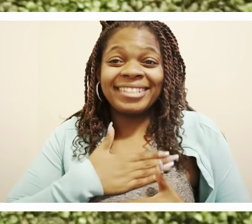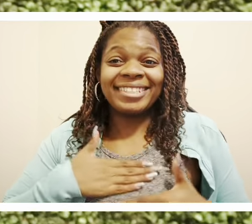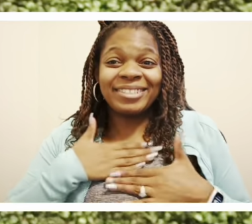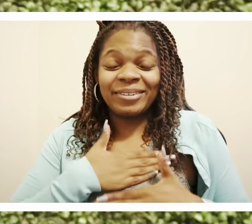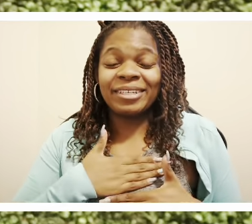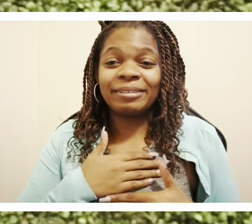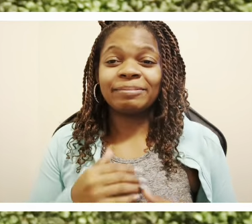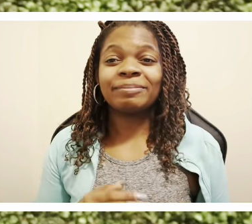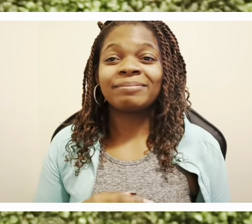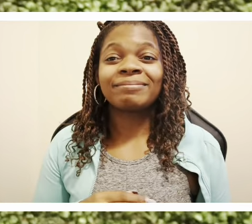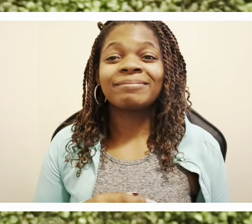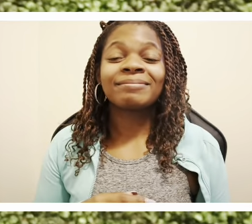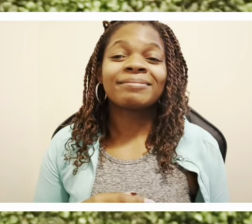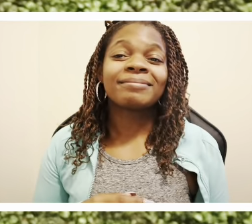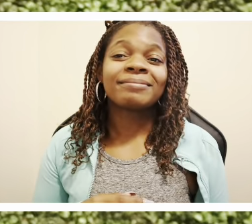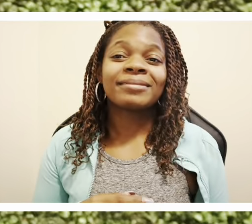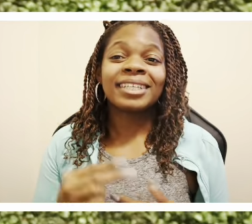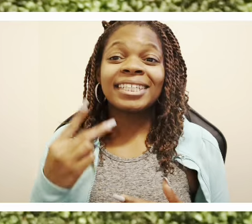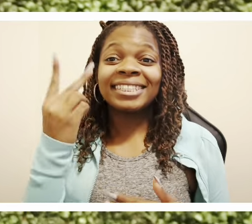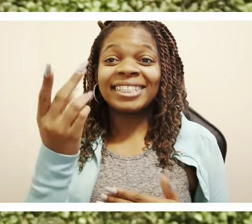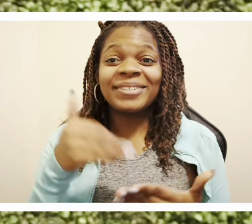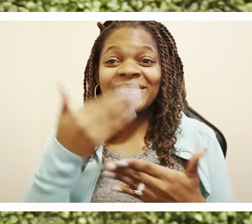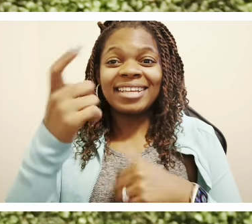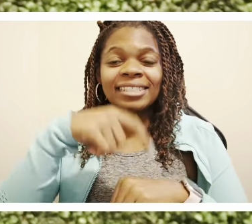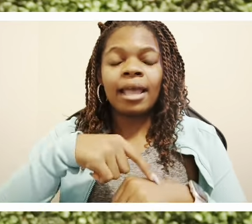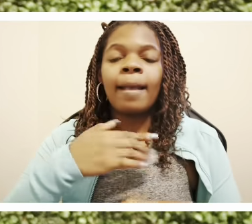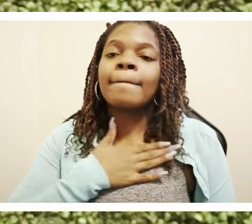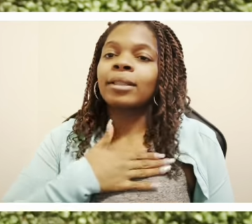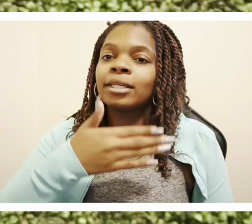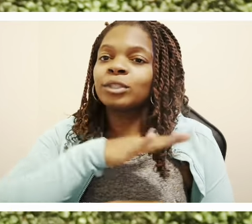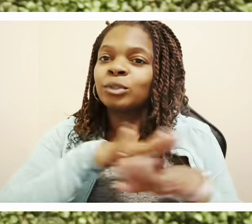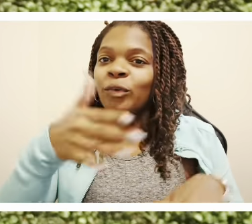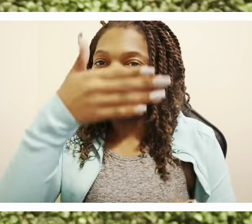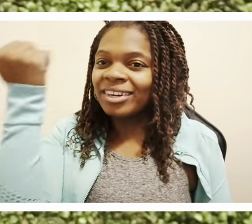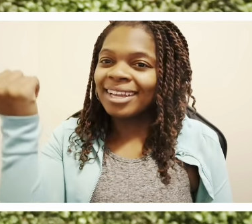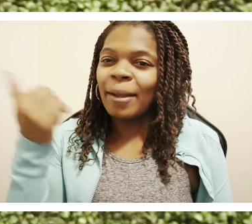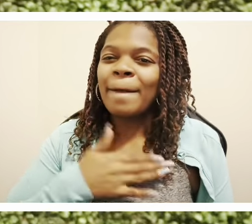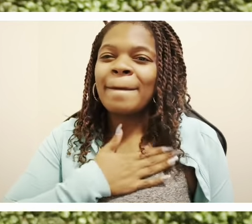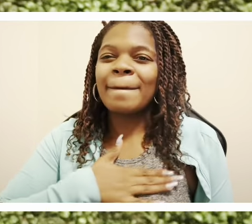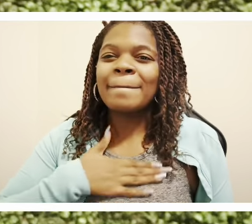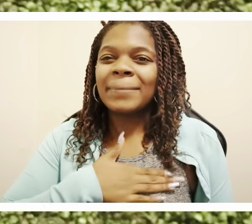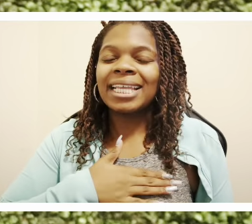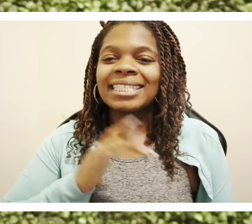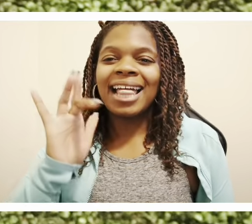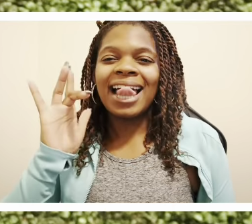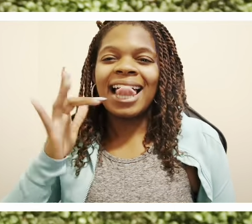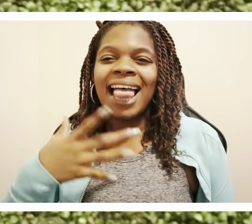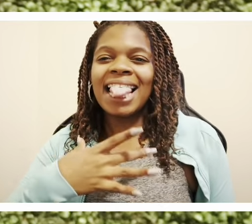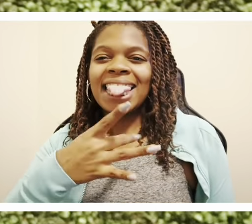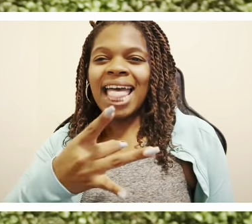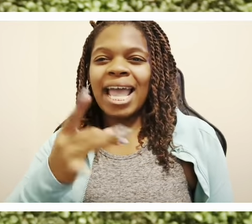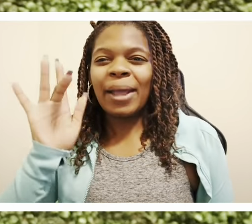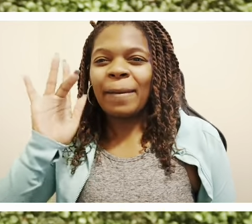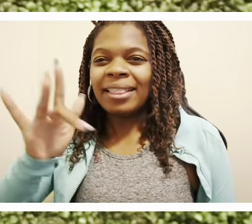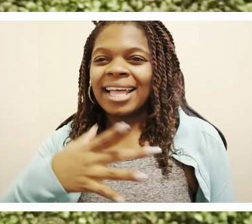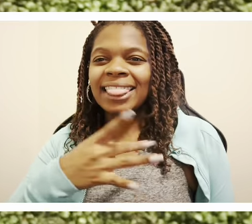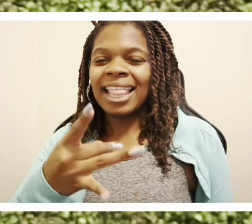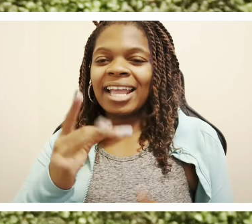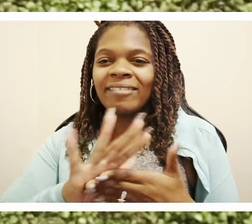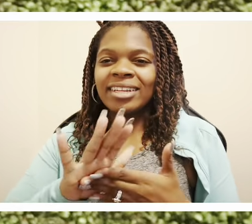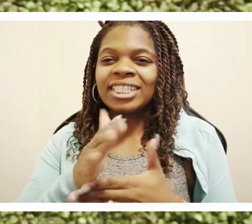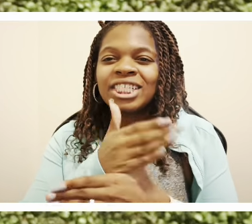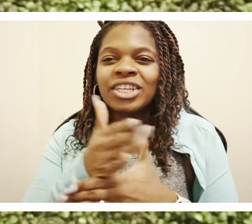enjoyed today's video, and see you in the next video. And don't forget to please, it helps me,